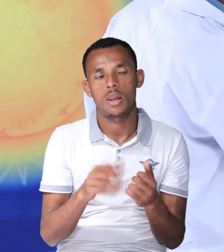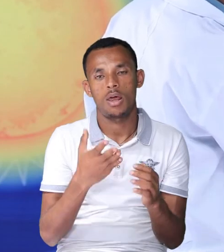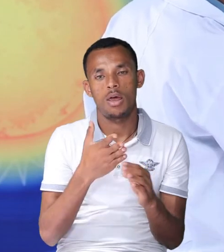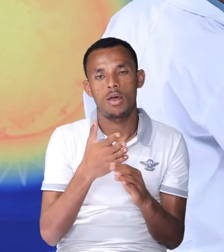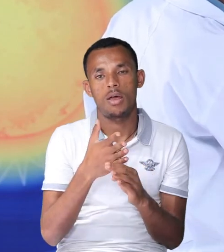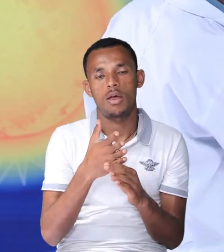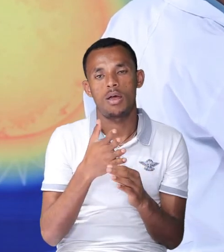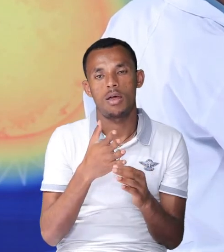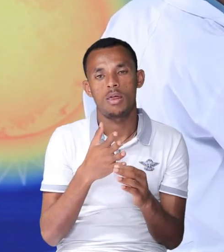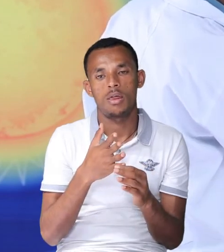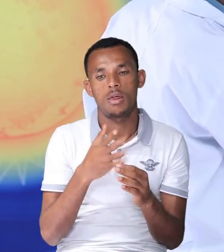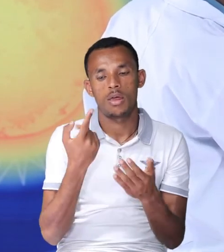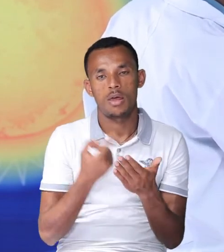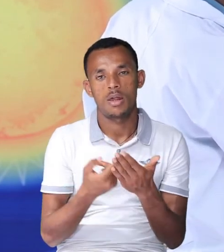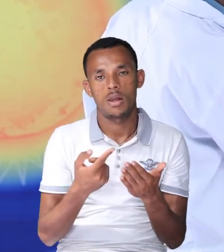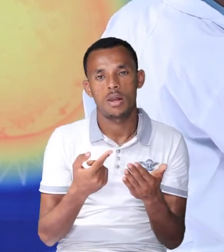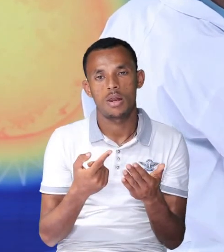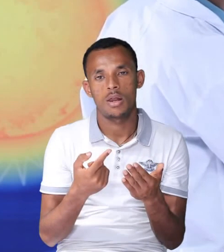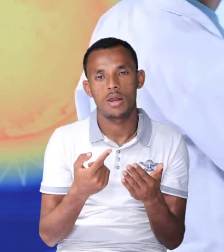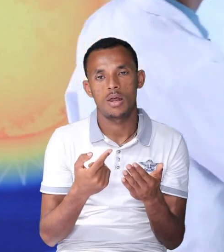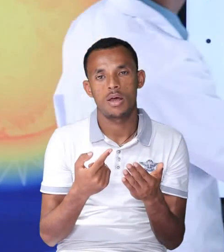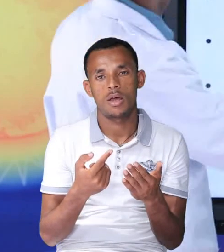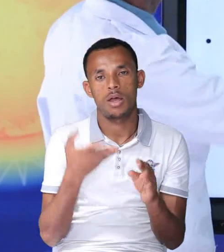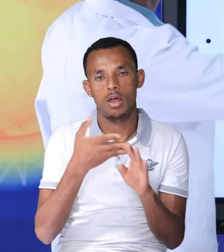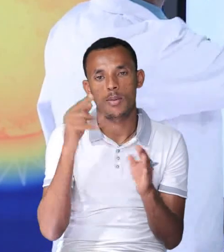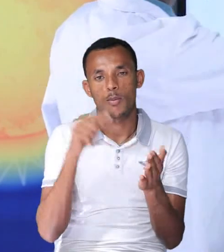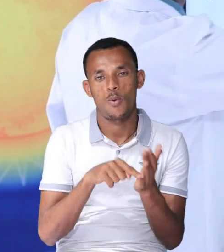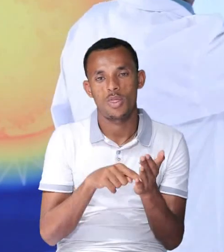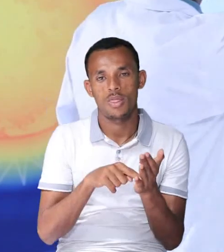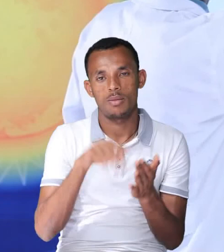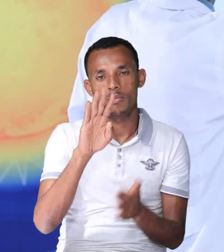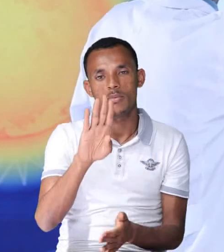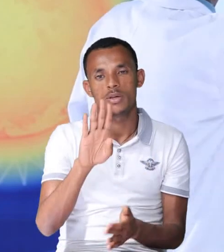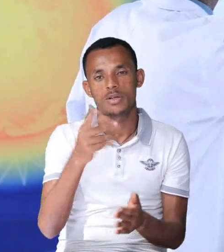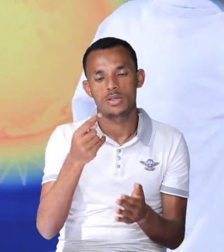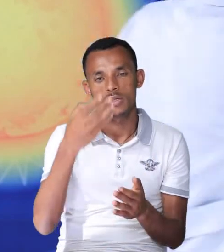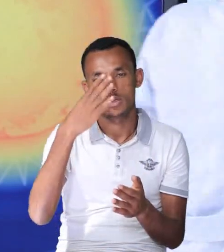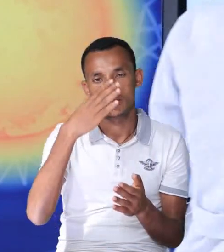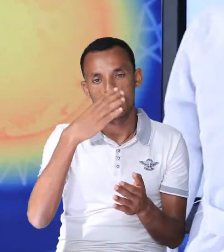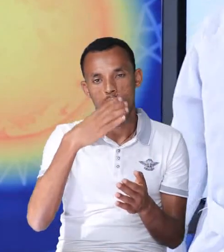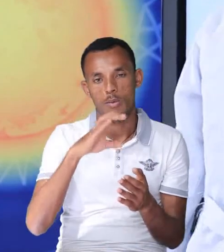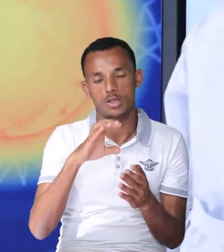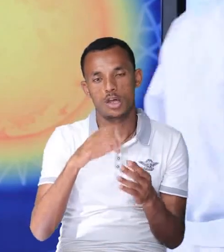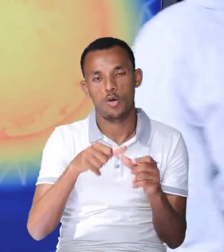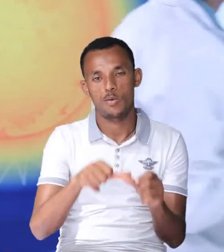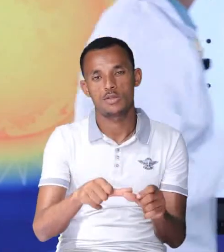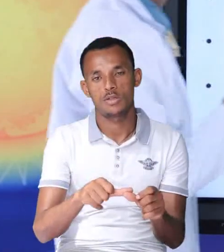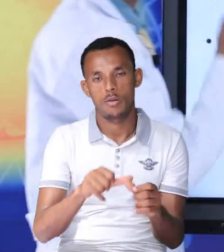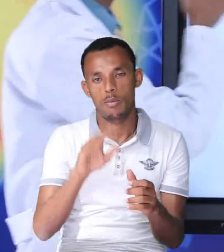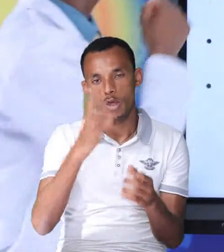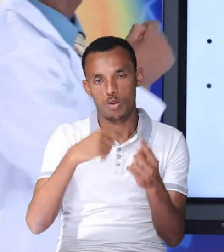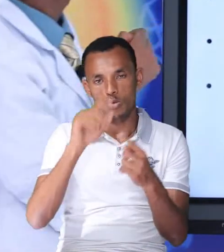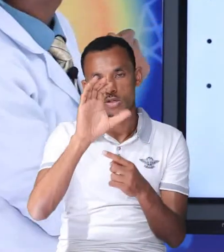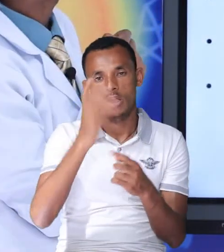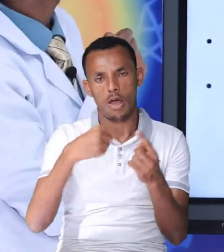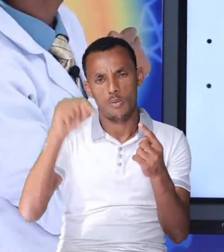After it here at point B, the temperature remains constant, B to C,